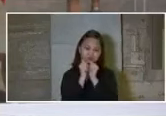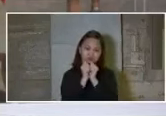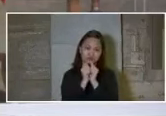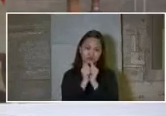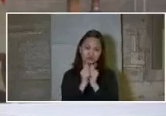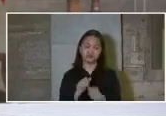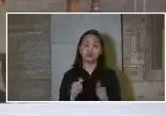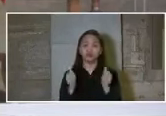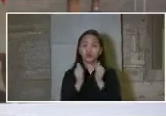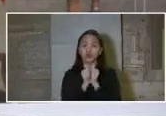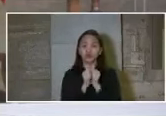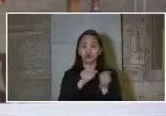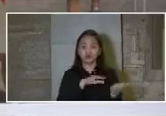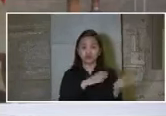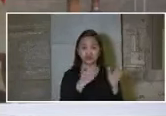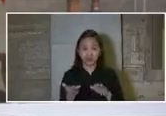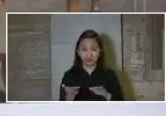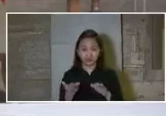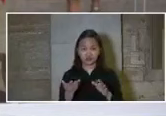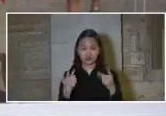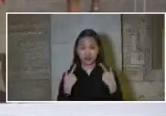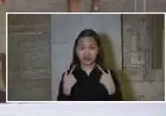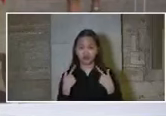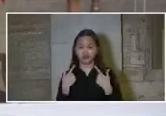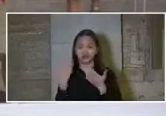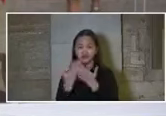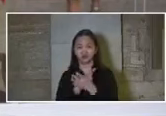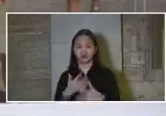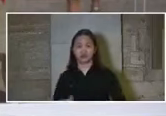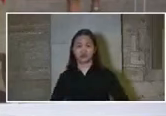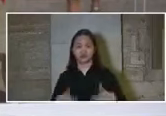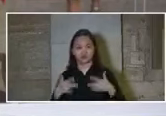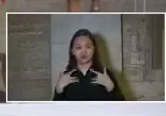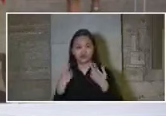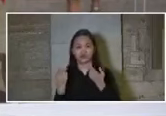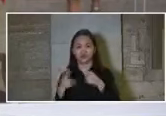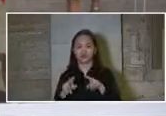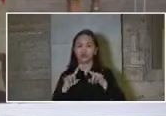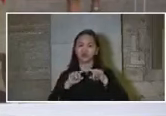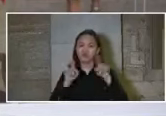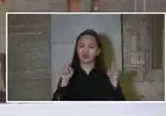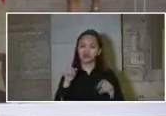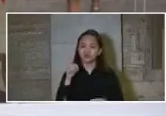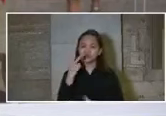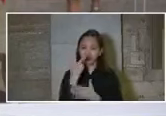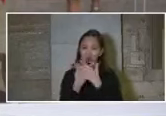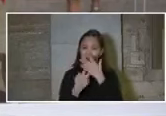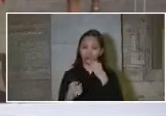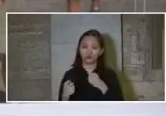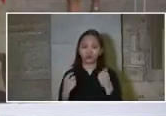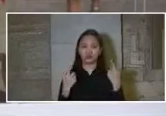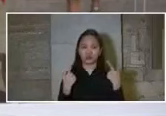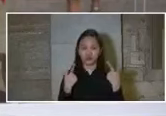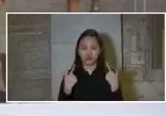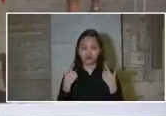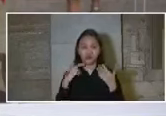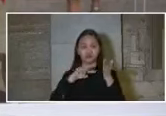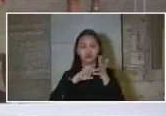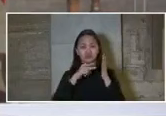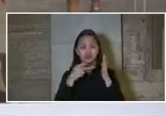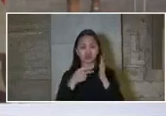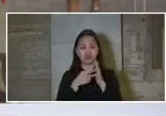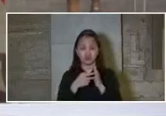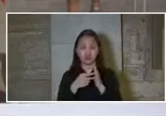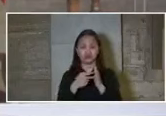With death comes new life. But these two will only have meaning in